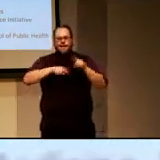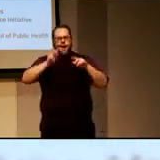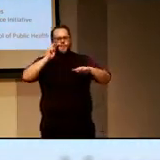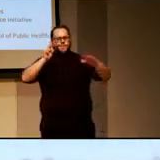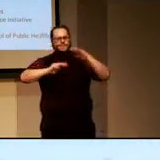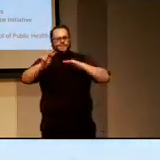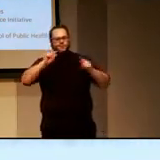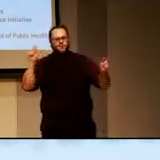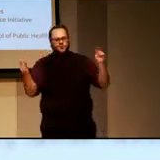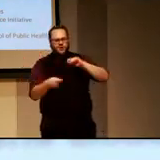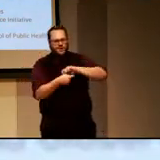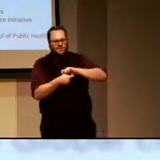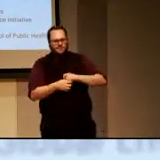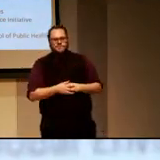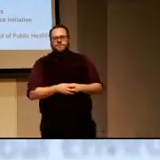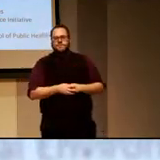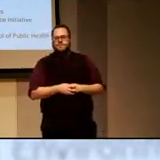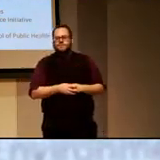Unpredictable change.